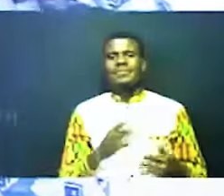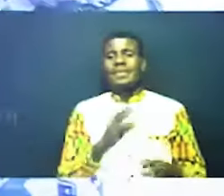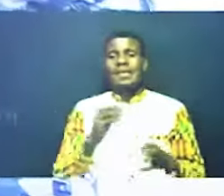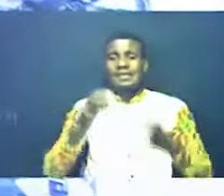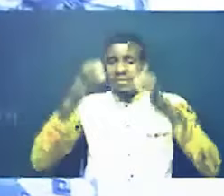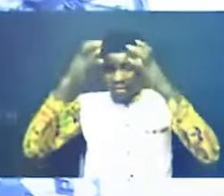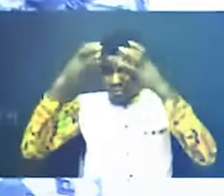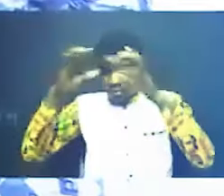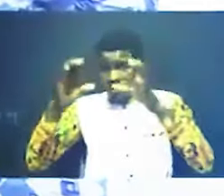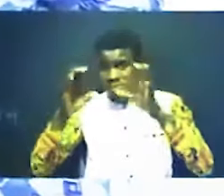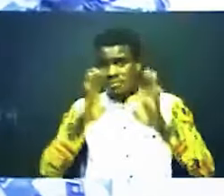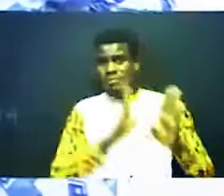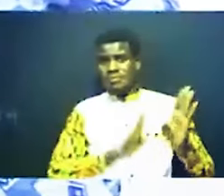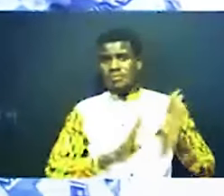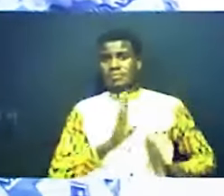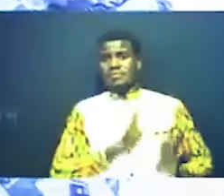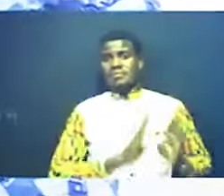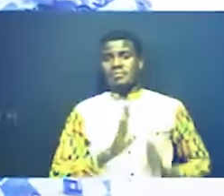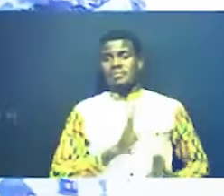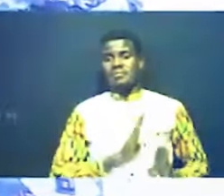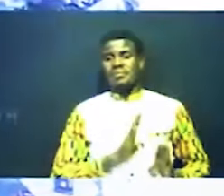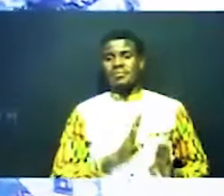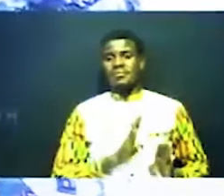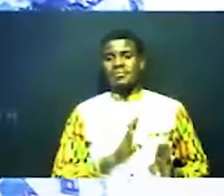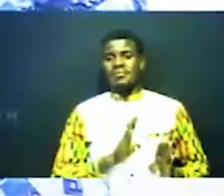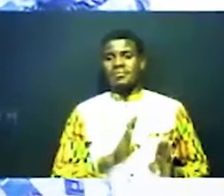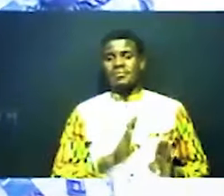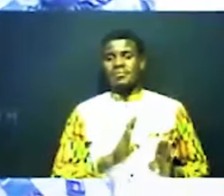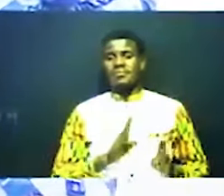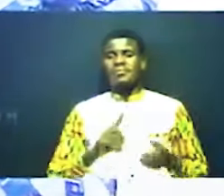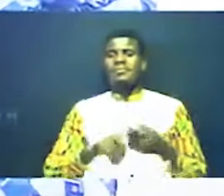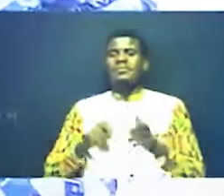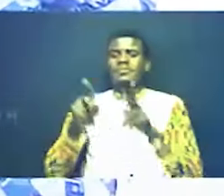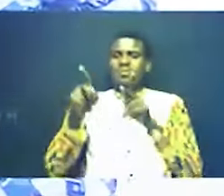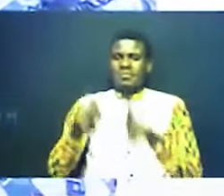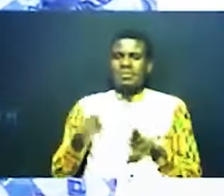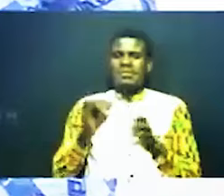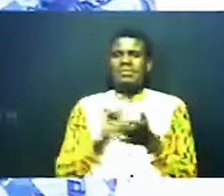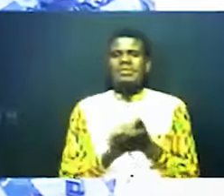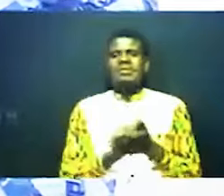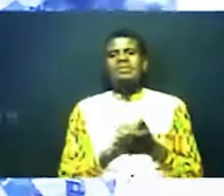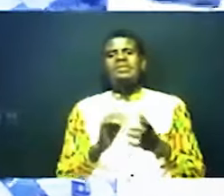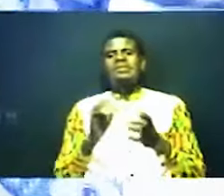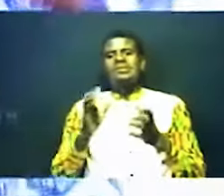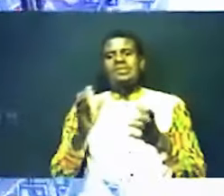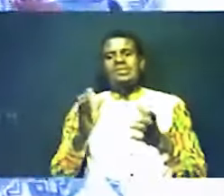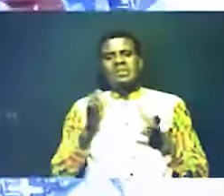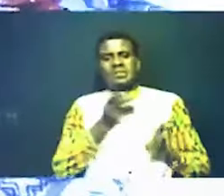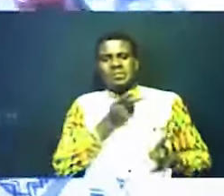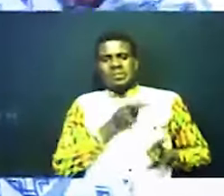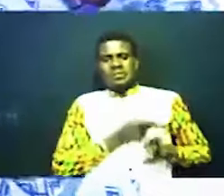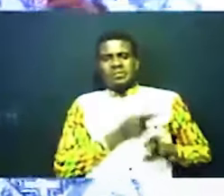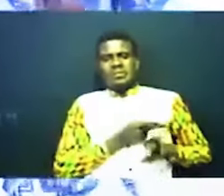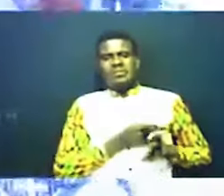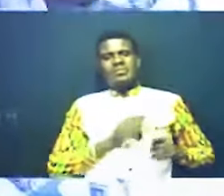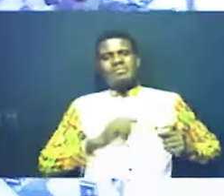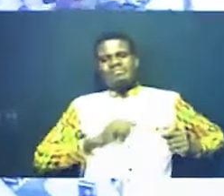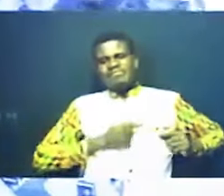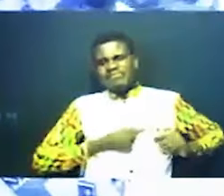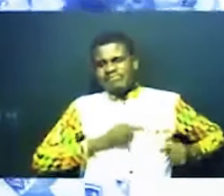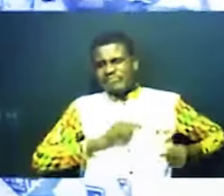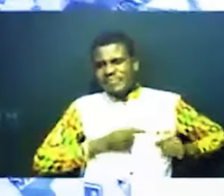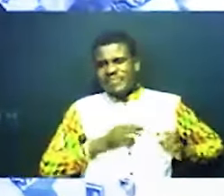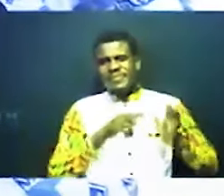cause trouble to the carrier of the bitterness. Na ama mehamo na chese